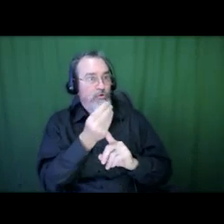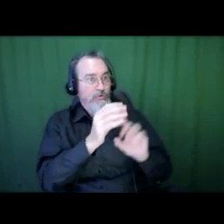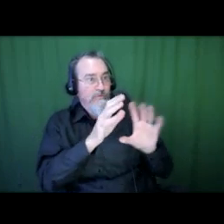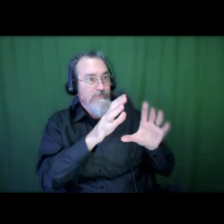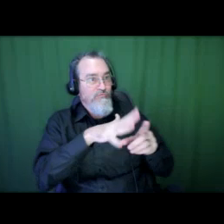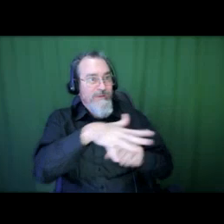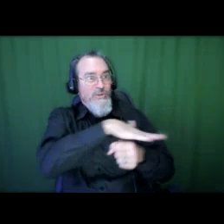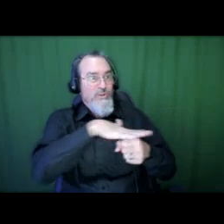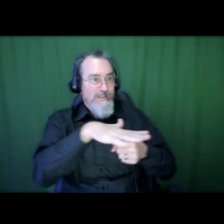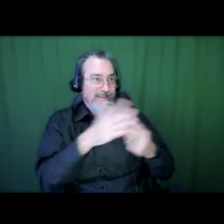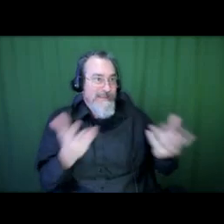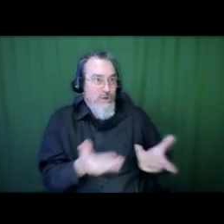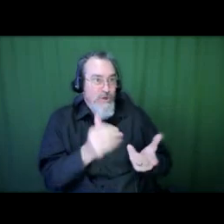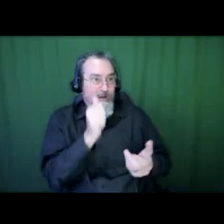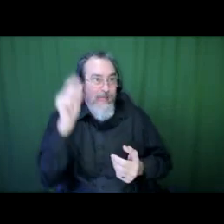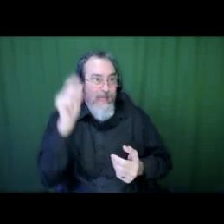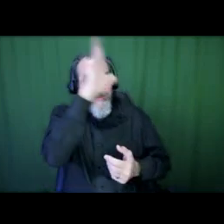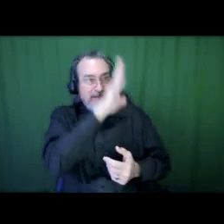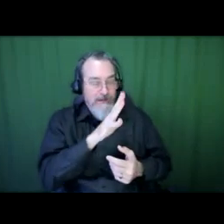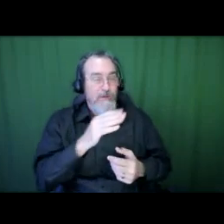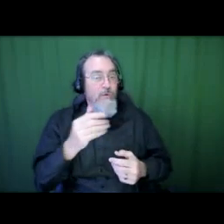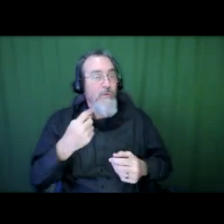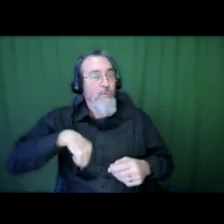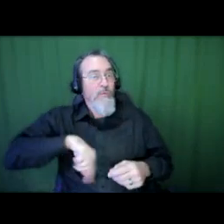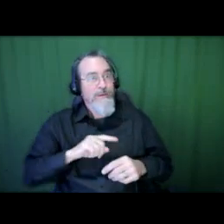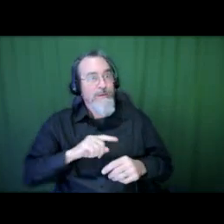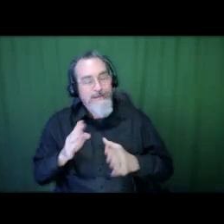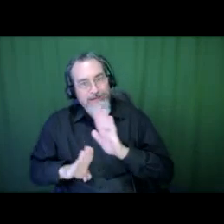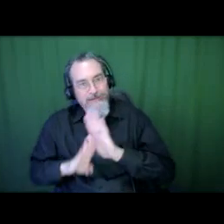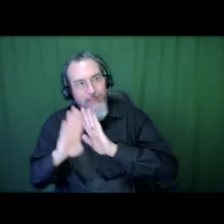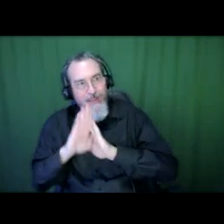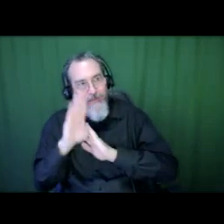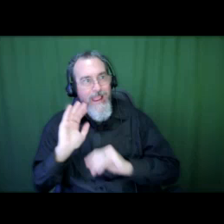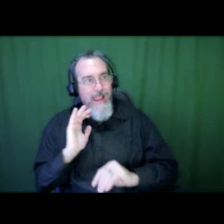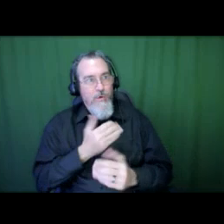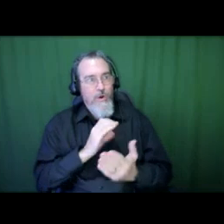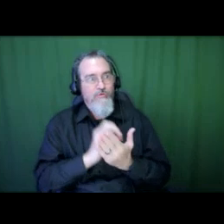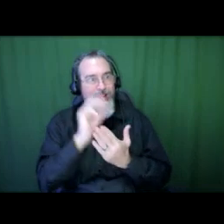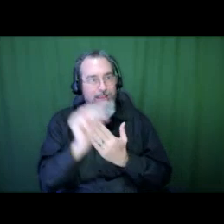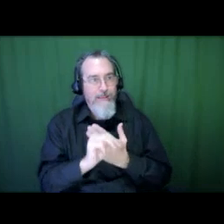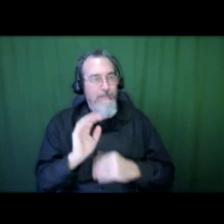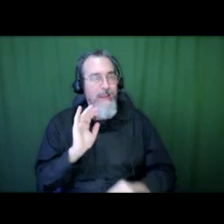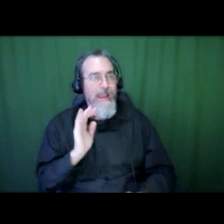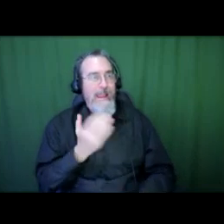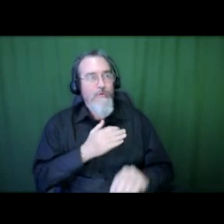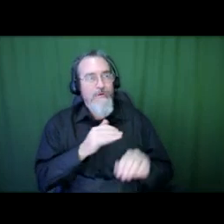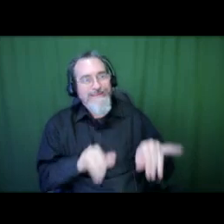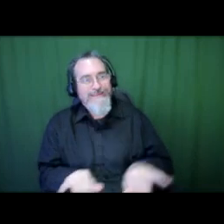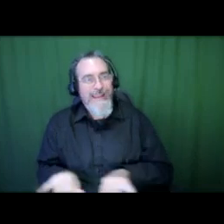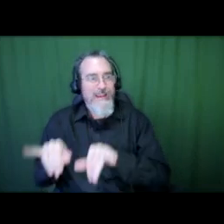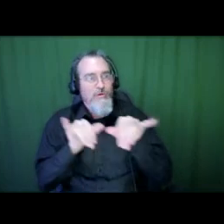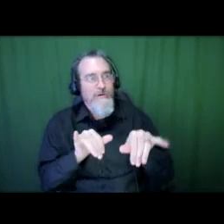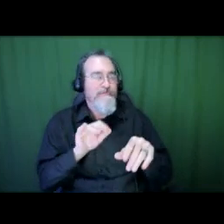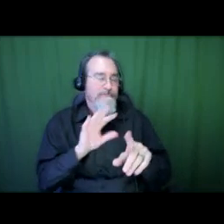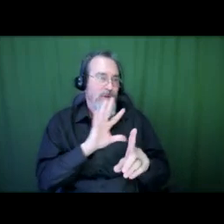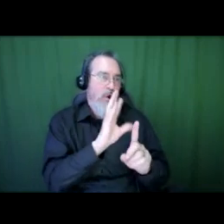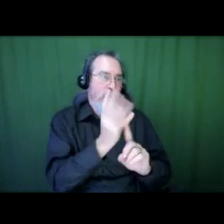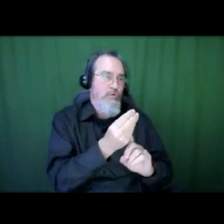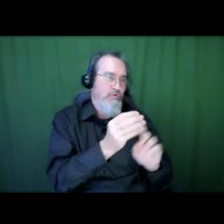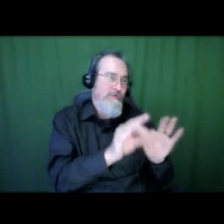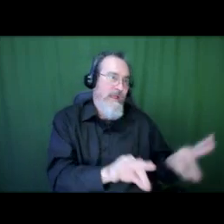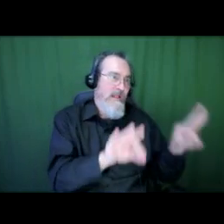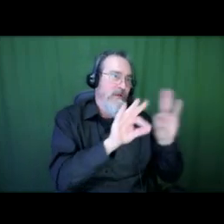When we develop our curriculum within the tribal government, like one of our standards that we actually use are cultural values. So we know that like